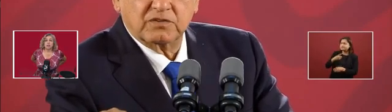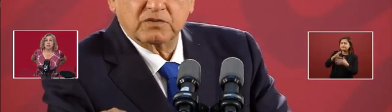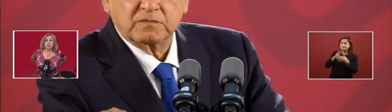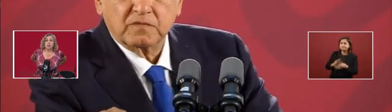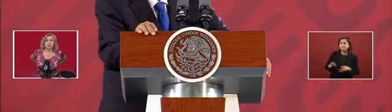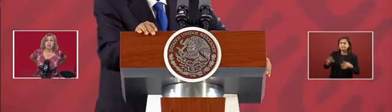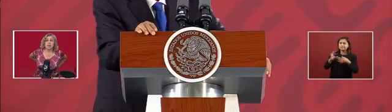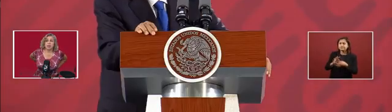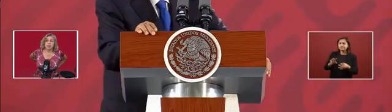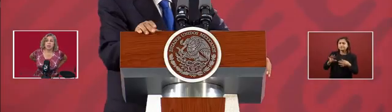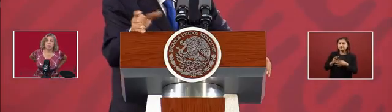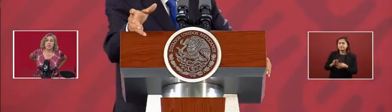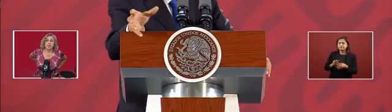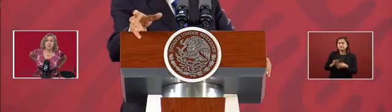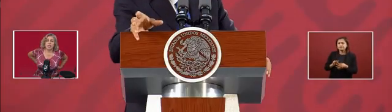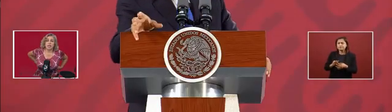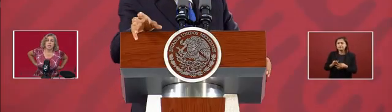Para